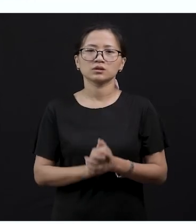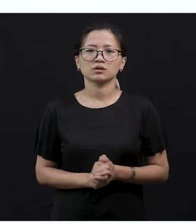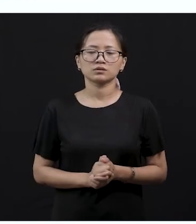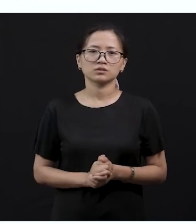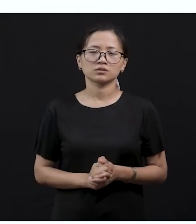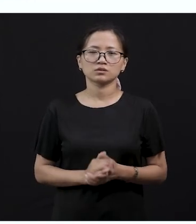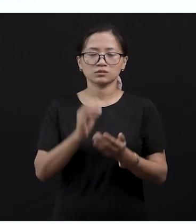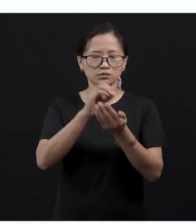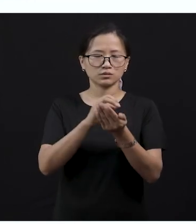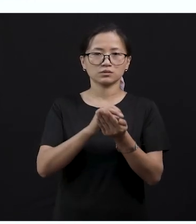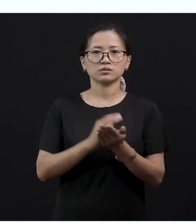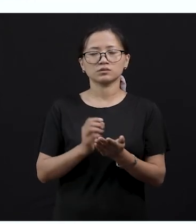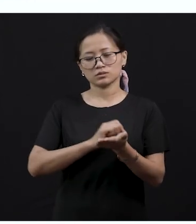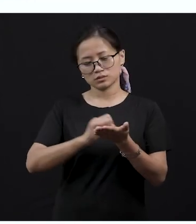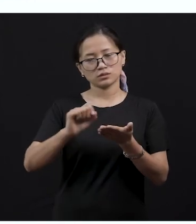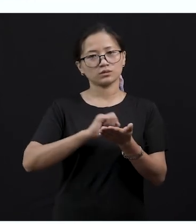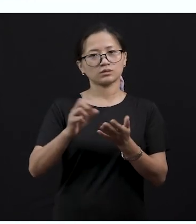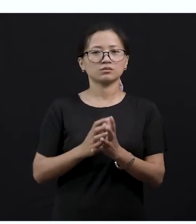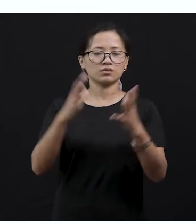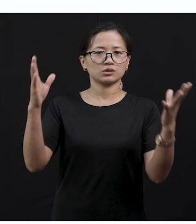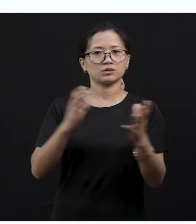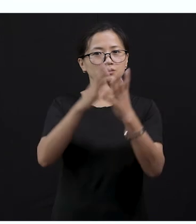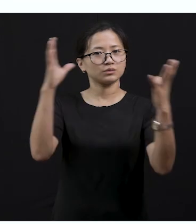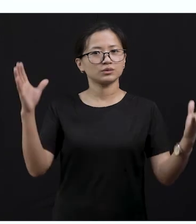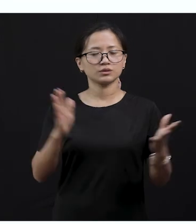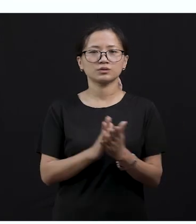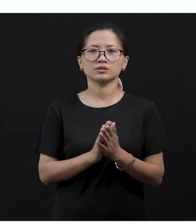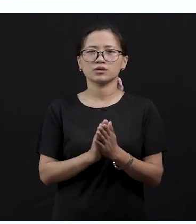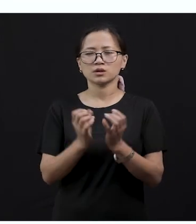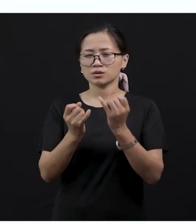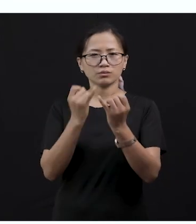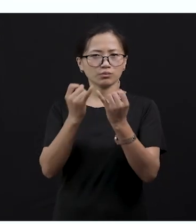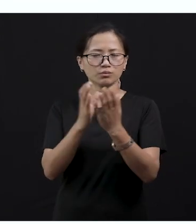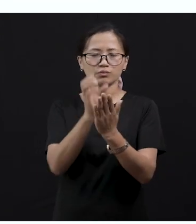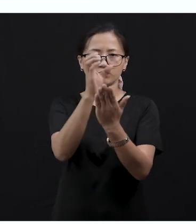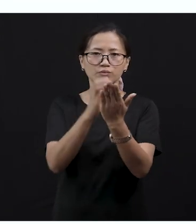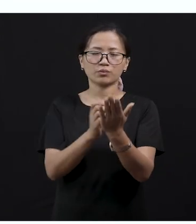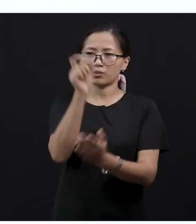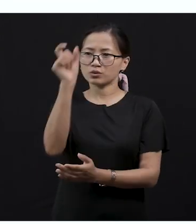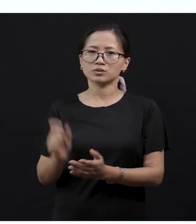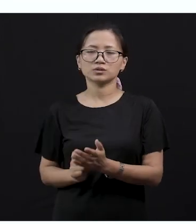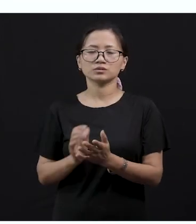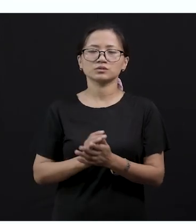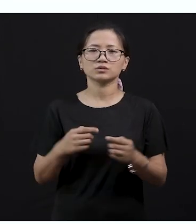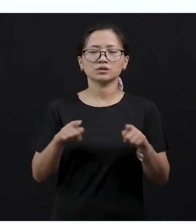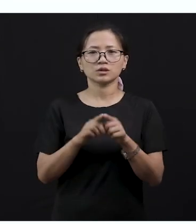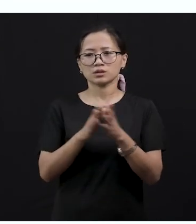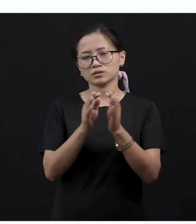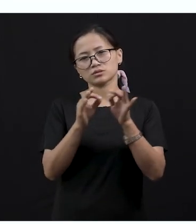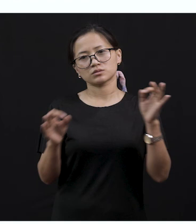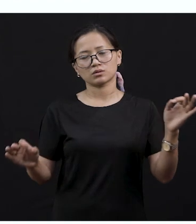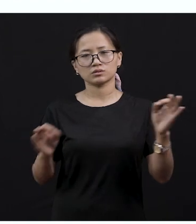he used to keep on writing for more and more poetries and stories and biographies.